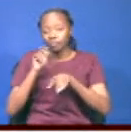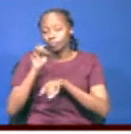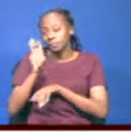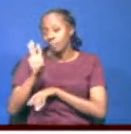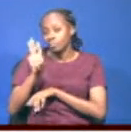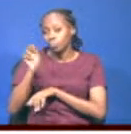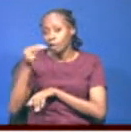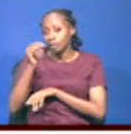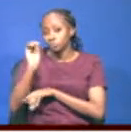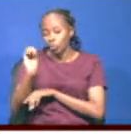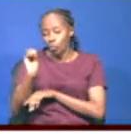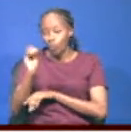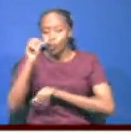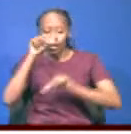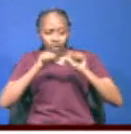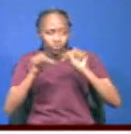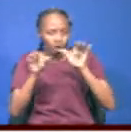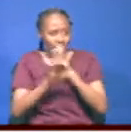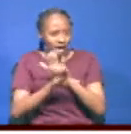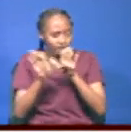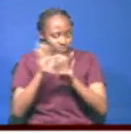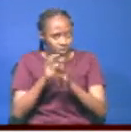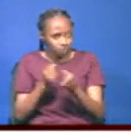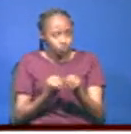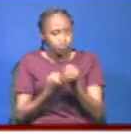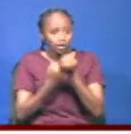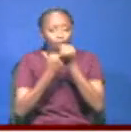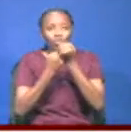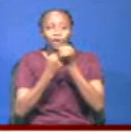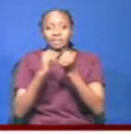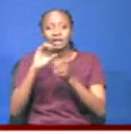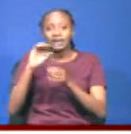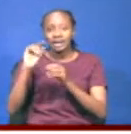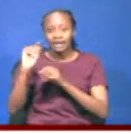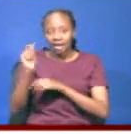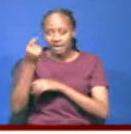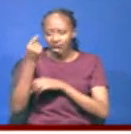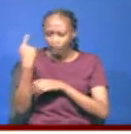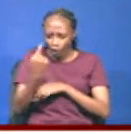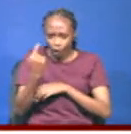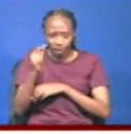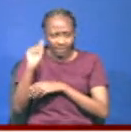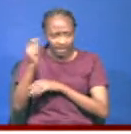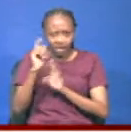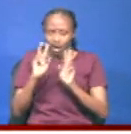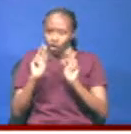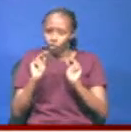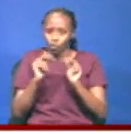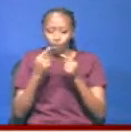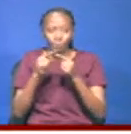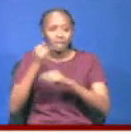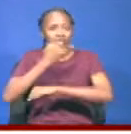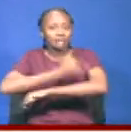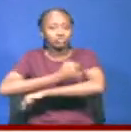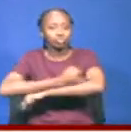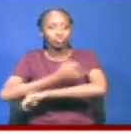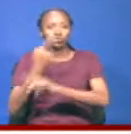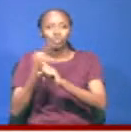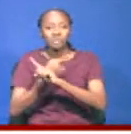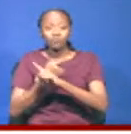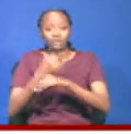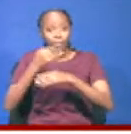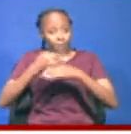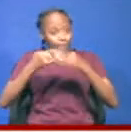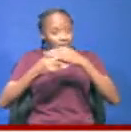do everything to support Kenya. But not only Kenya, the institutions we're building here are very important for